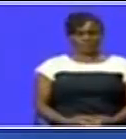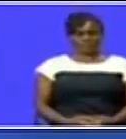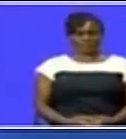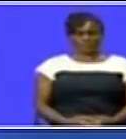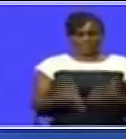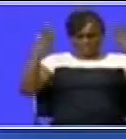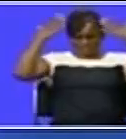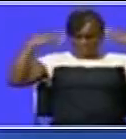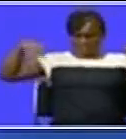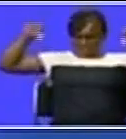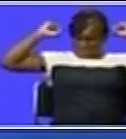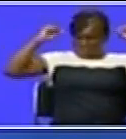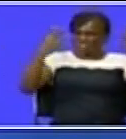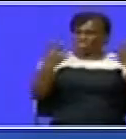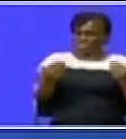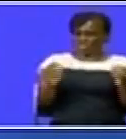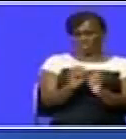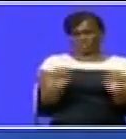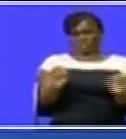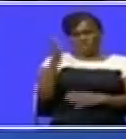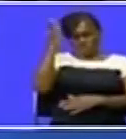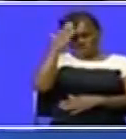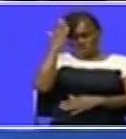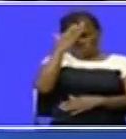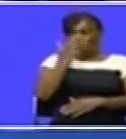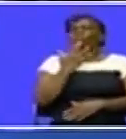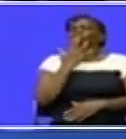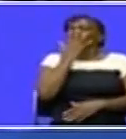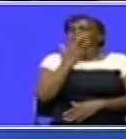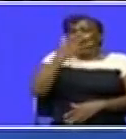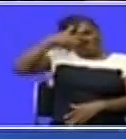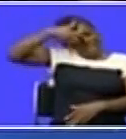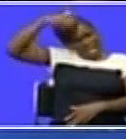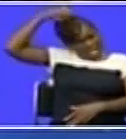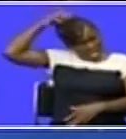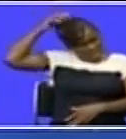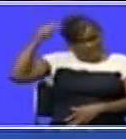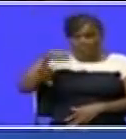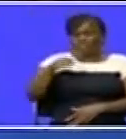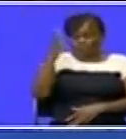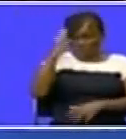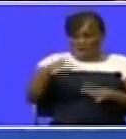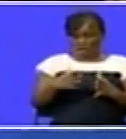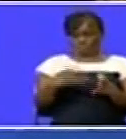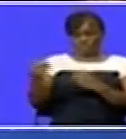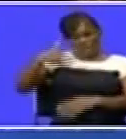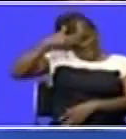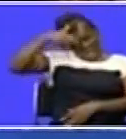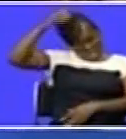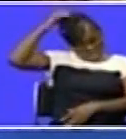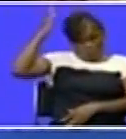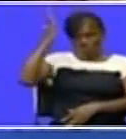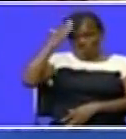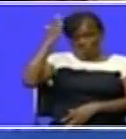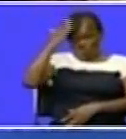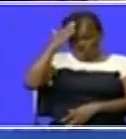Buffaloes are not easy prey. They know the smell of lions and are not afraid to fight back when hunted. Lions know the scent of